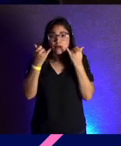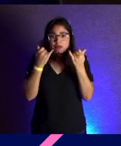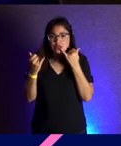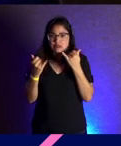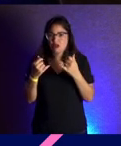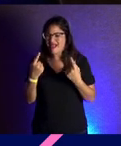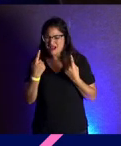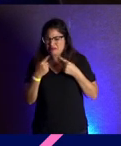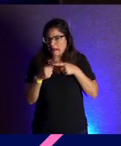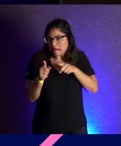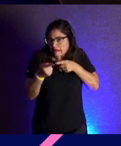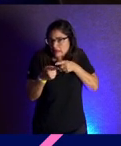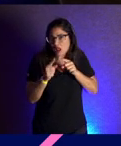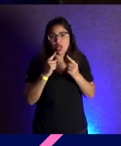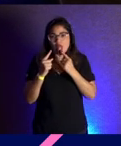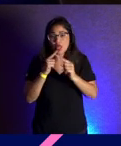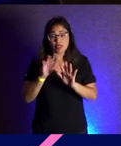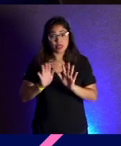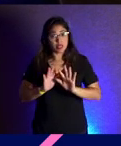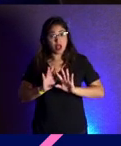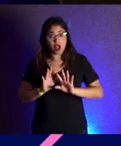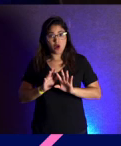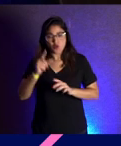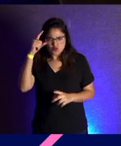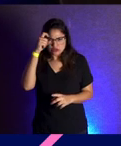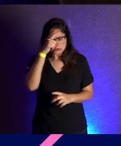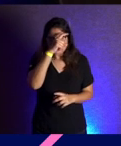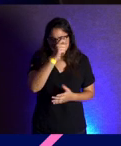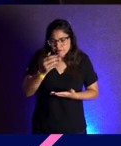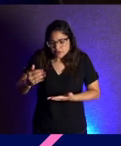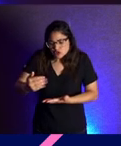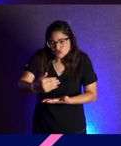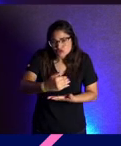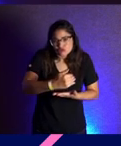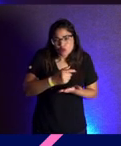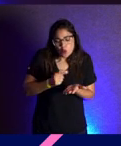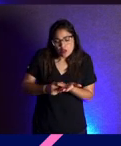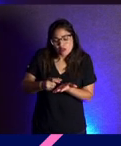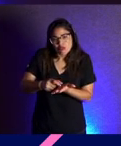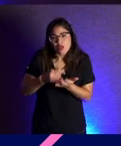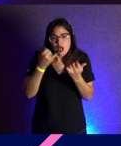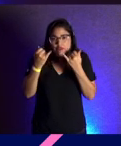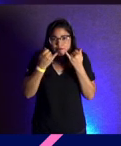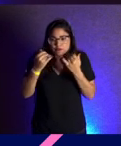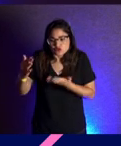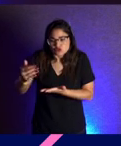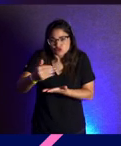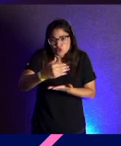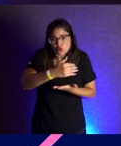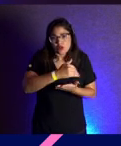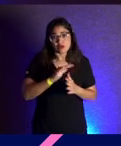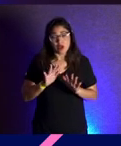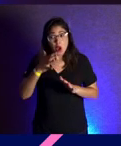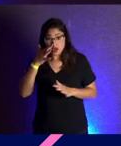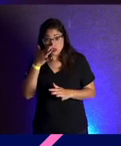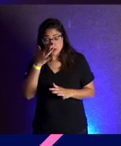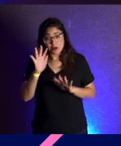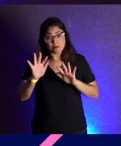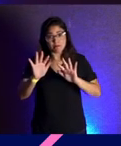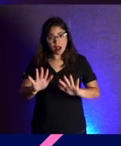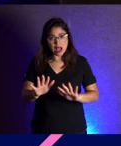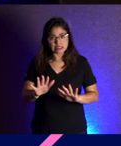to collect data. And I respect and honor everyone who collects the data. But collecting data is not the same as